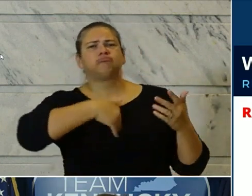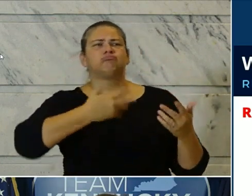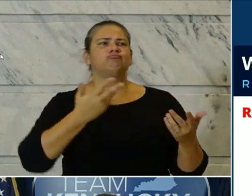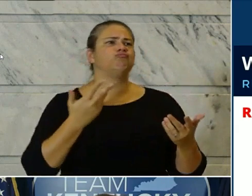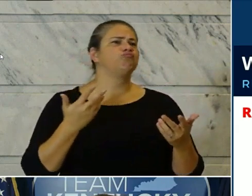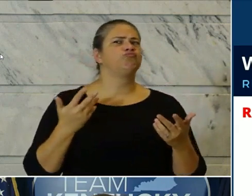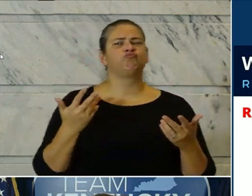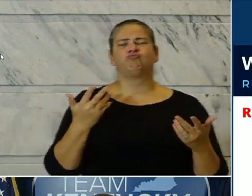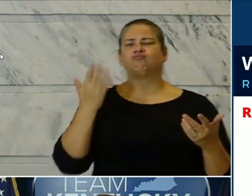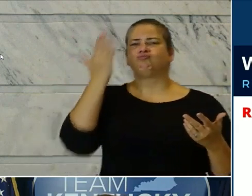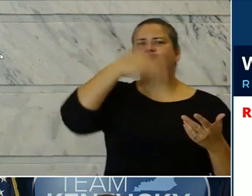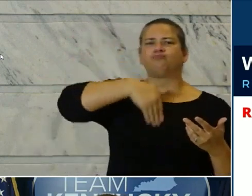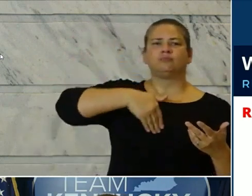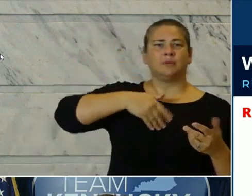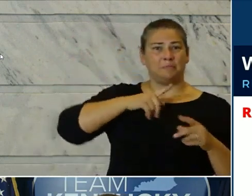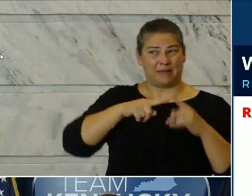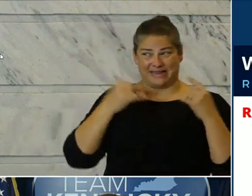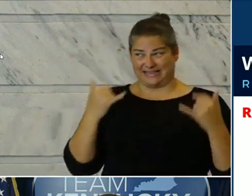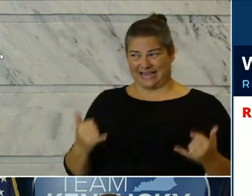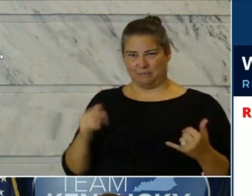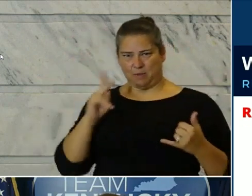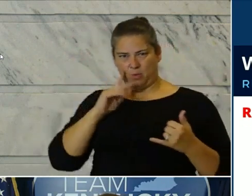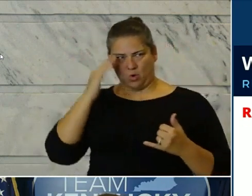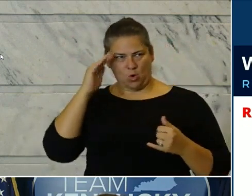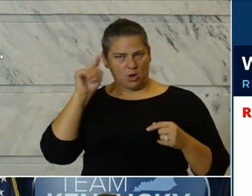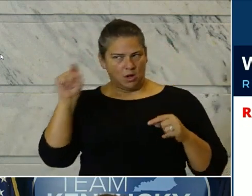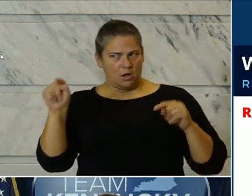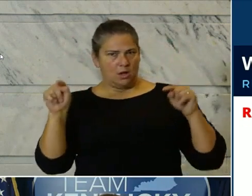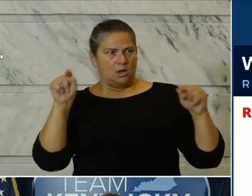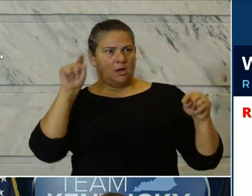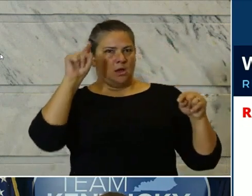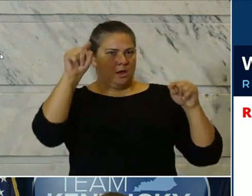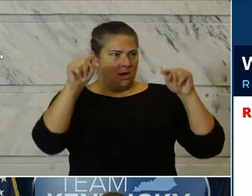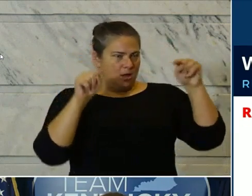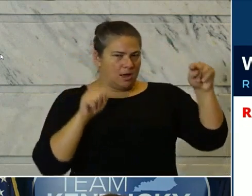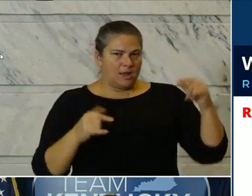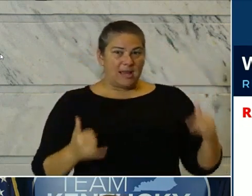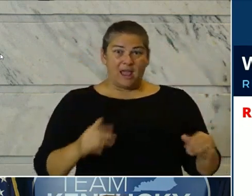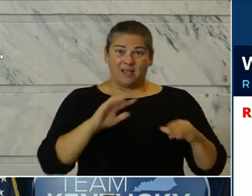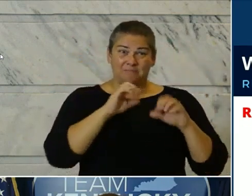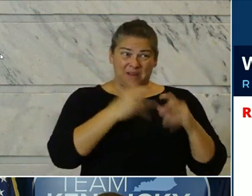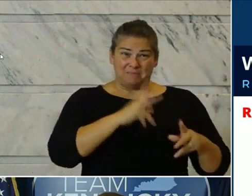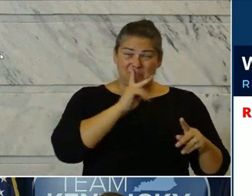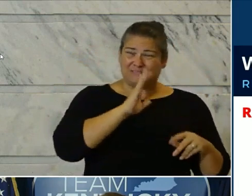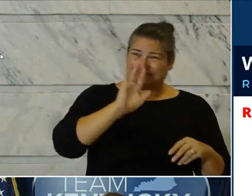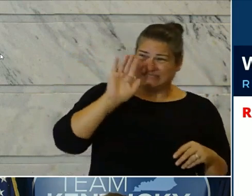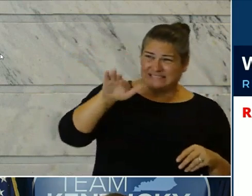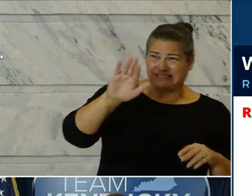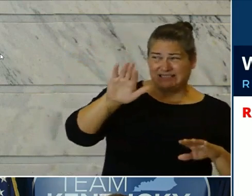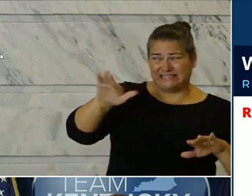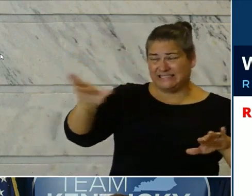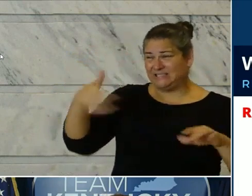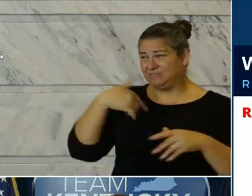family is suffering and says, if you all will do one thing, please believe this is real. Let's listen to them.